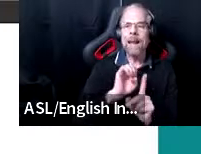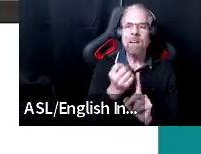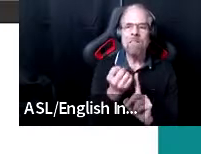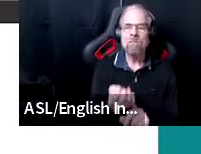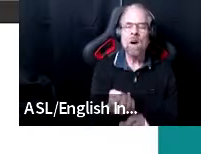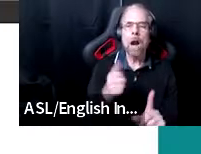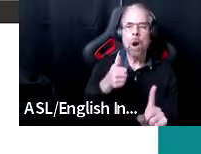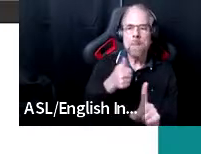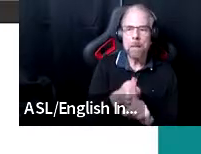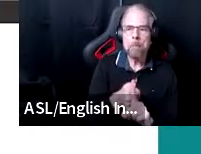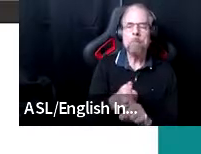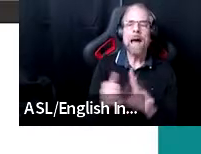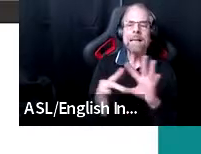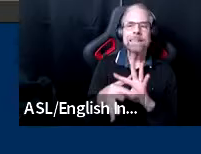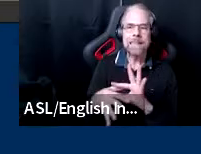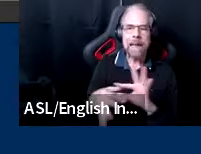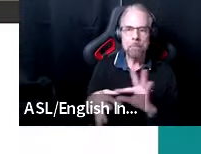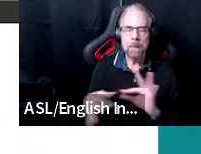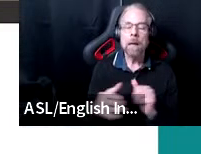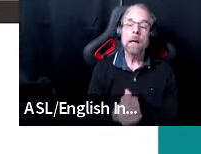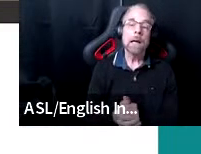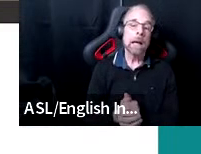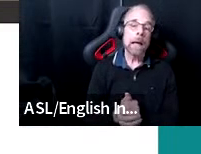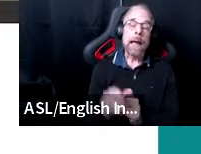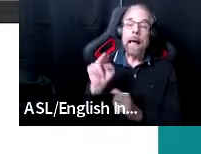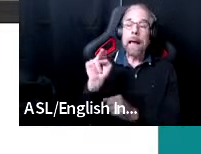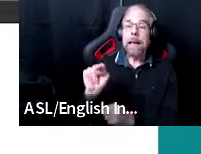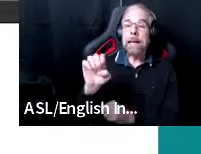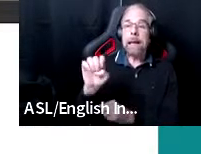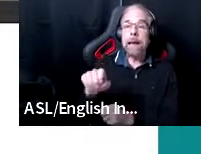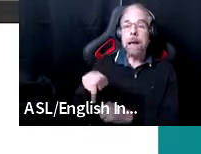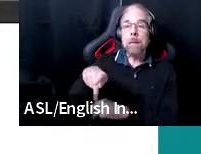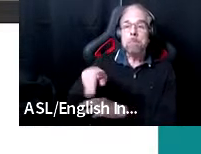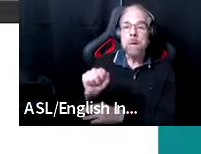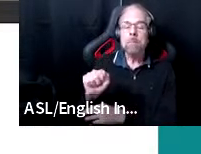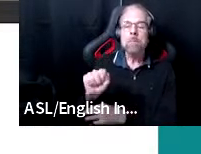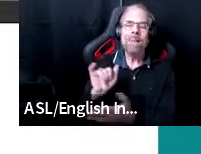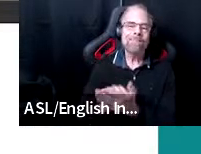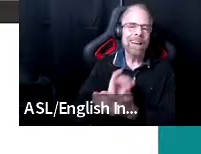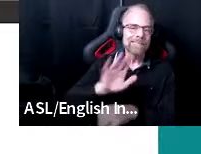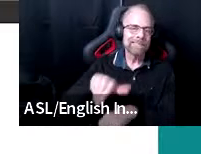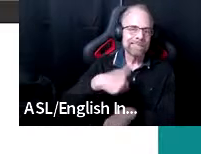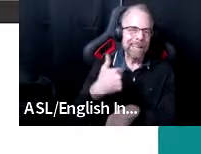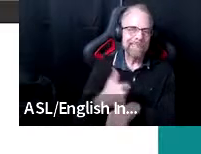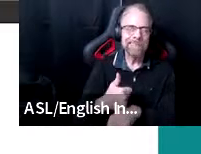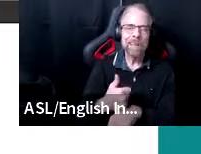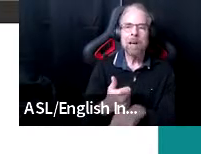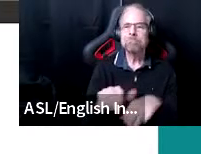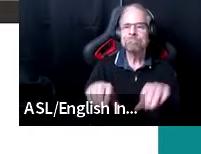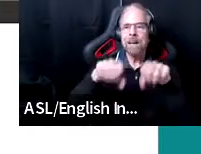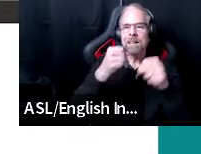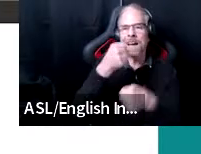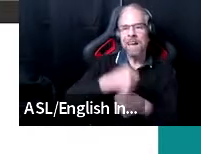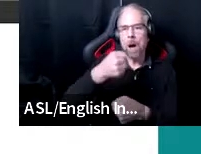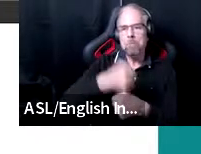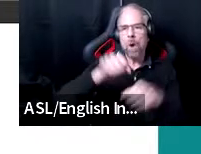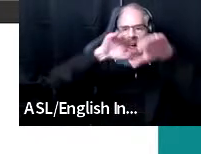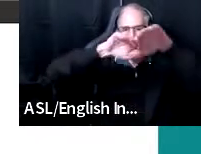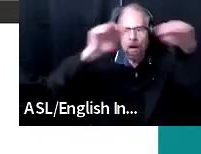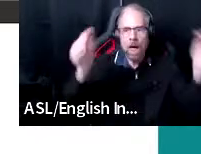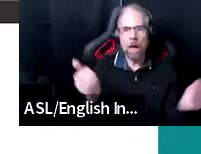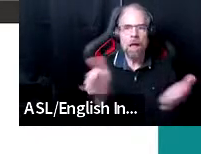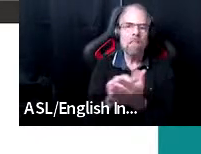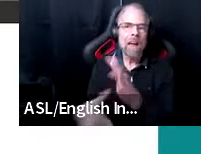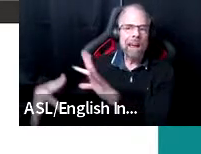statement. And NEPA forms an umbrella that also ties in a lot of other